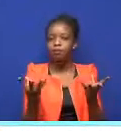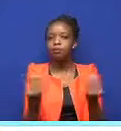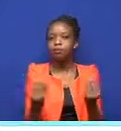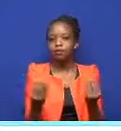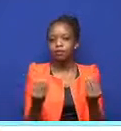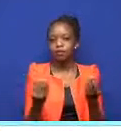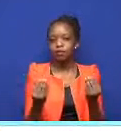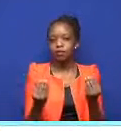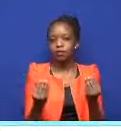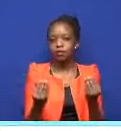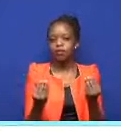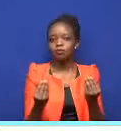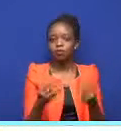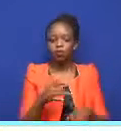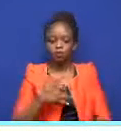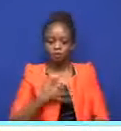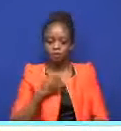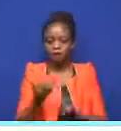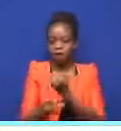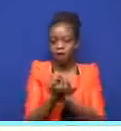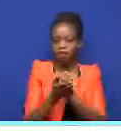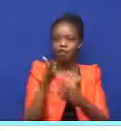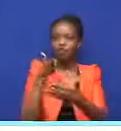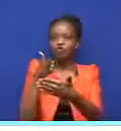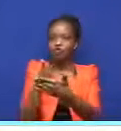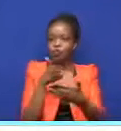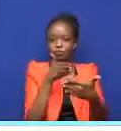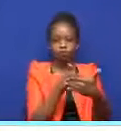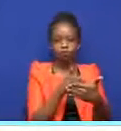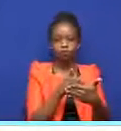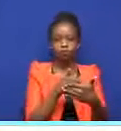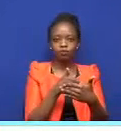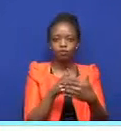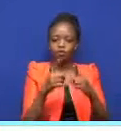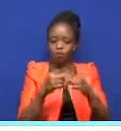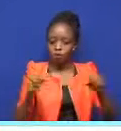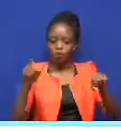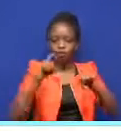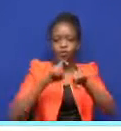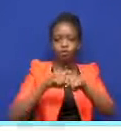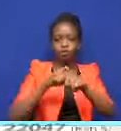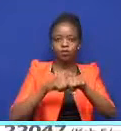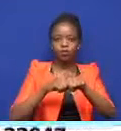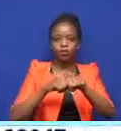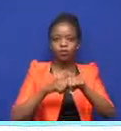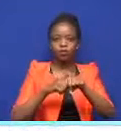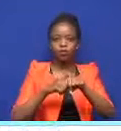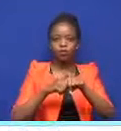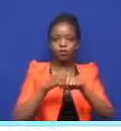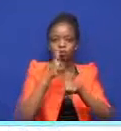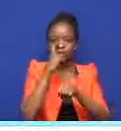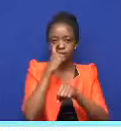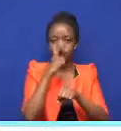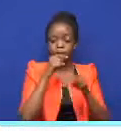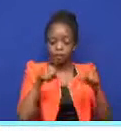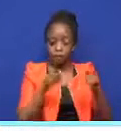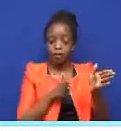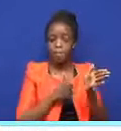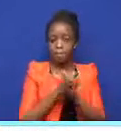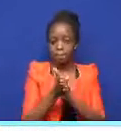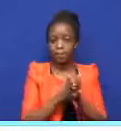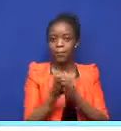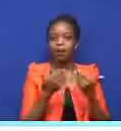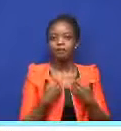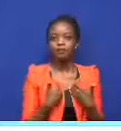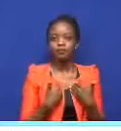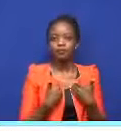many people to discourage you into doing these things that have been for so long categorized as odd jobs. But this is passion. This is